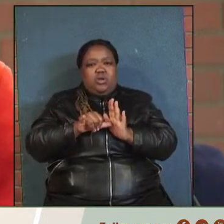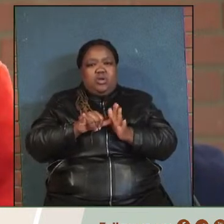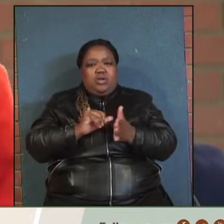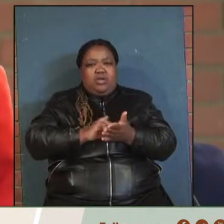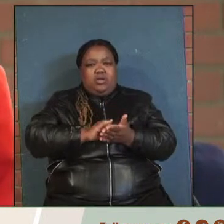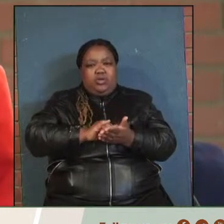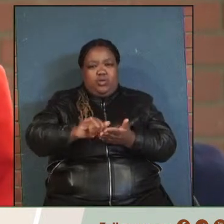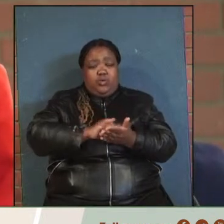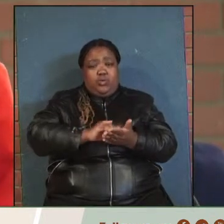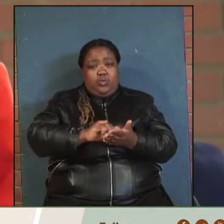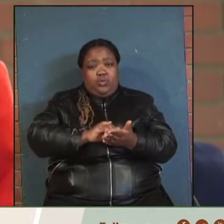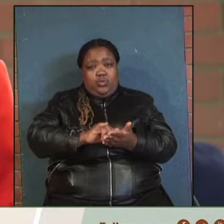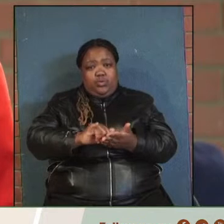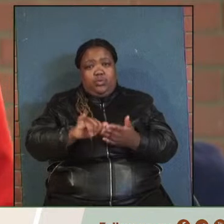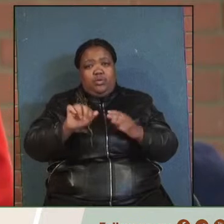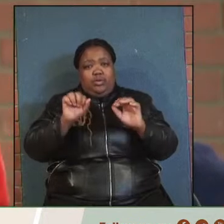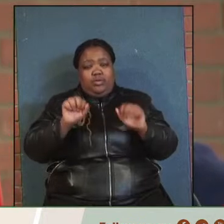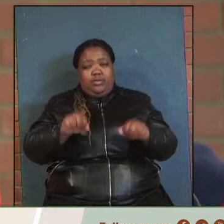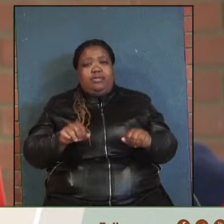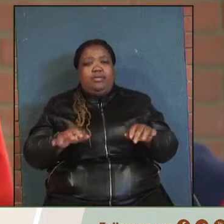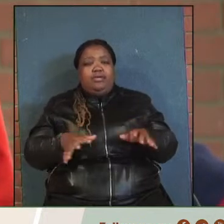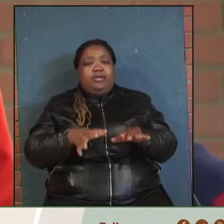294,256 calls, which resulted in